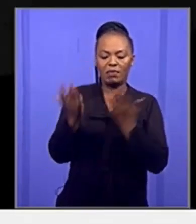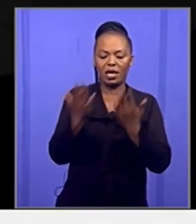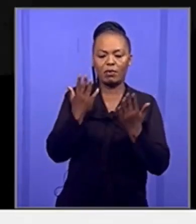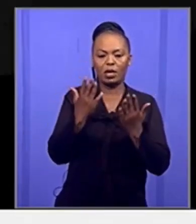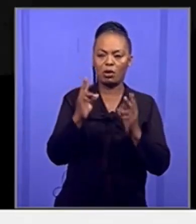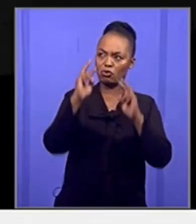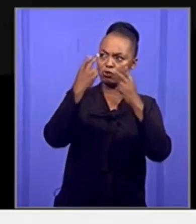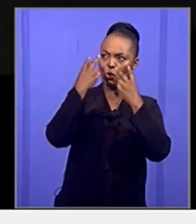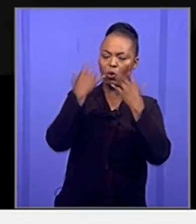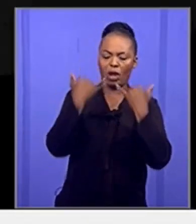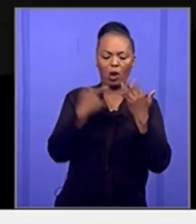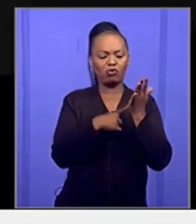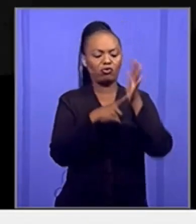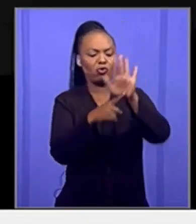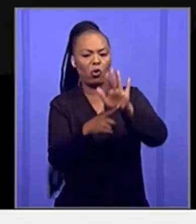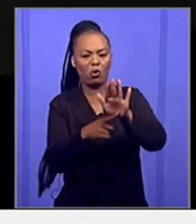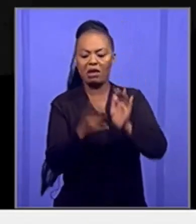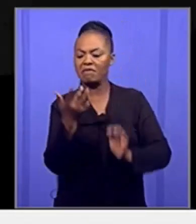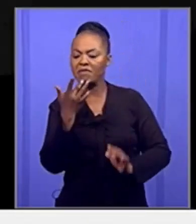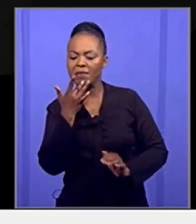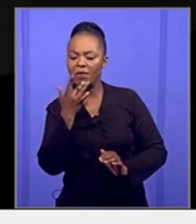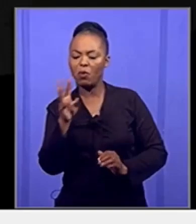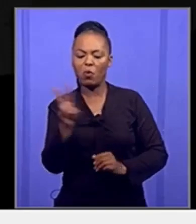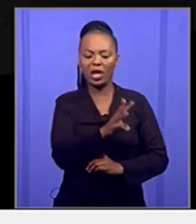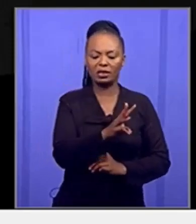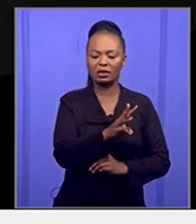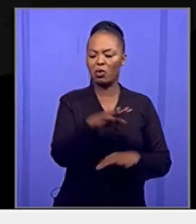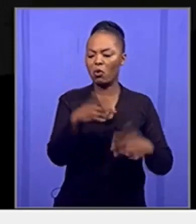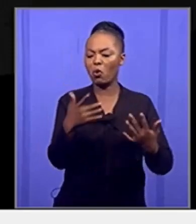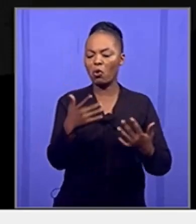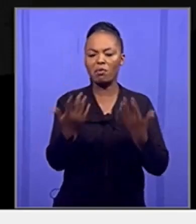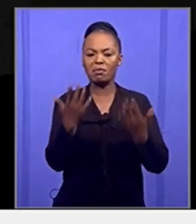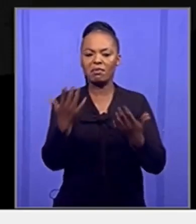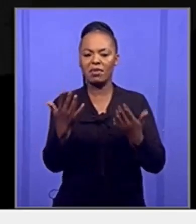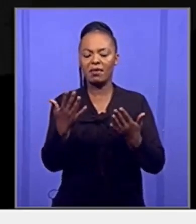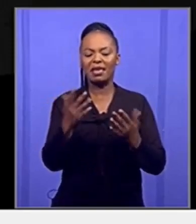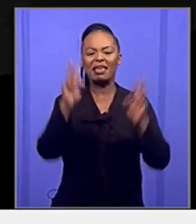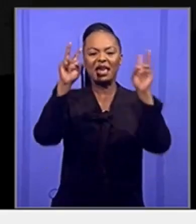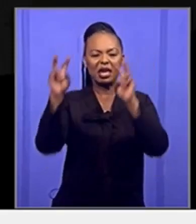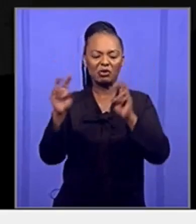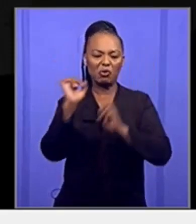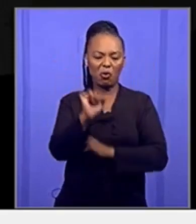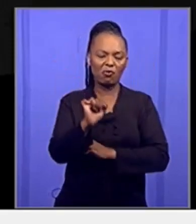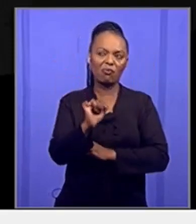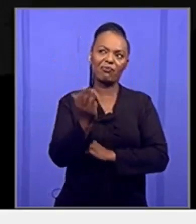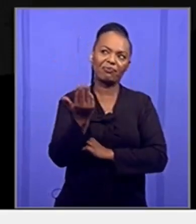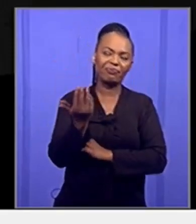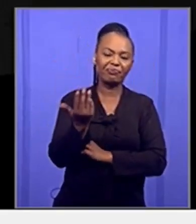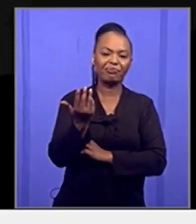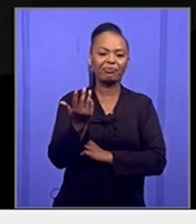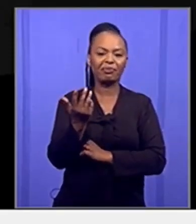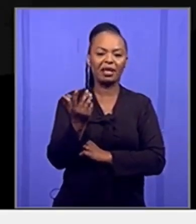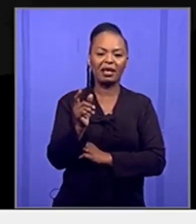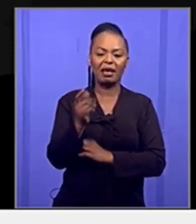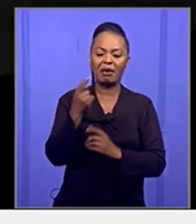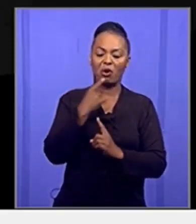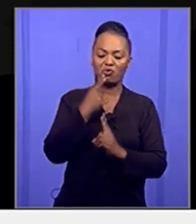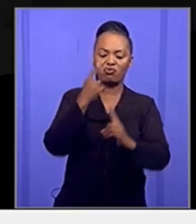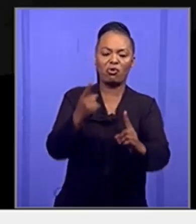be siding with the West, you know, in terms of the imminent ruling